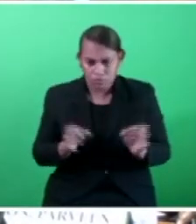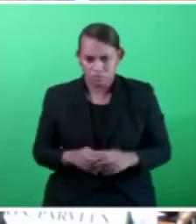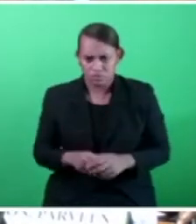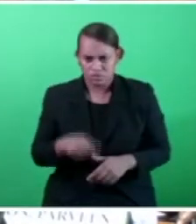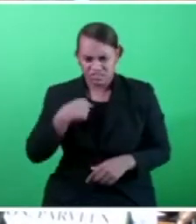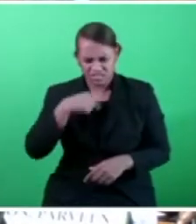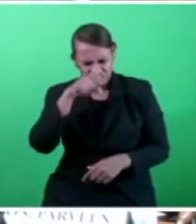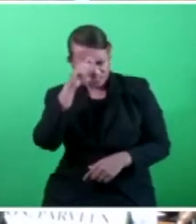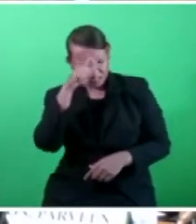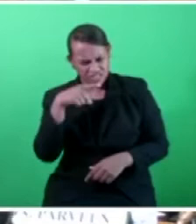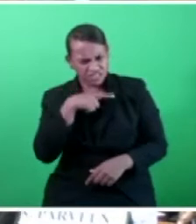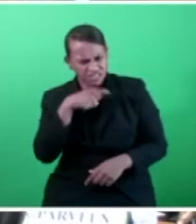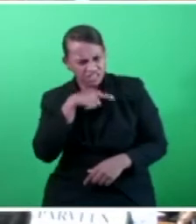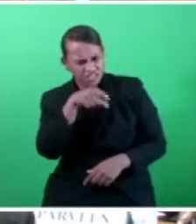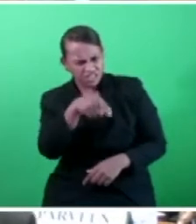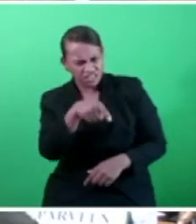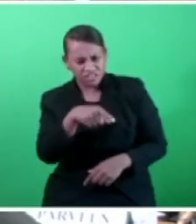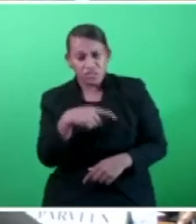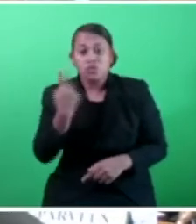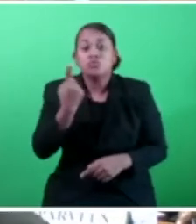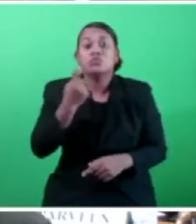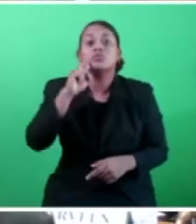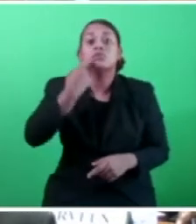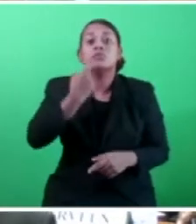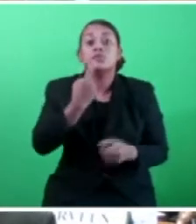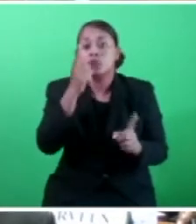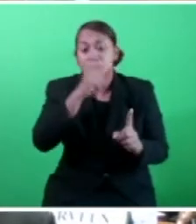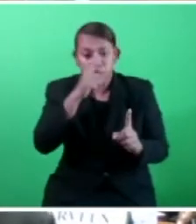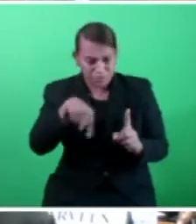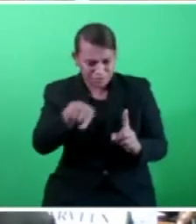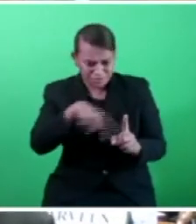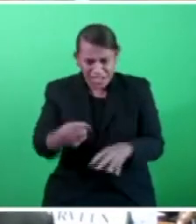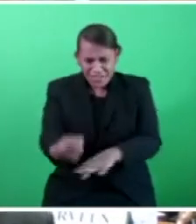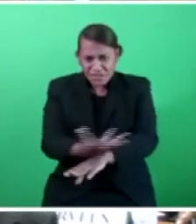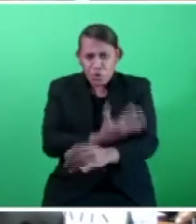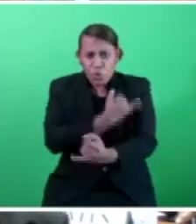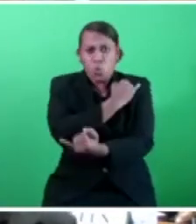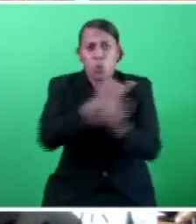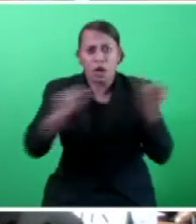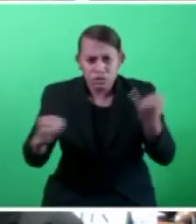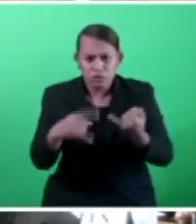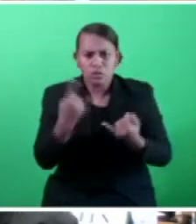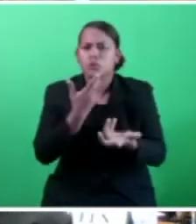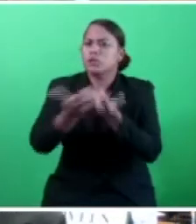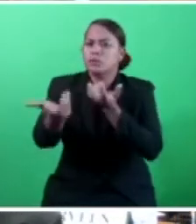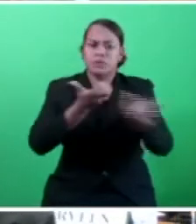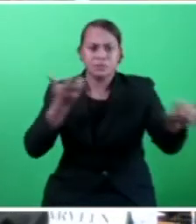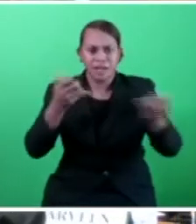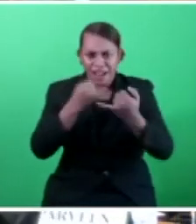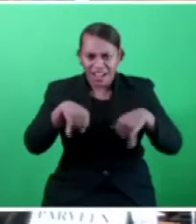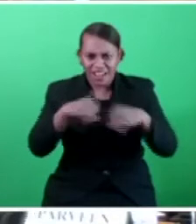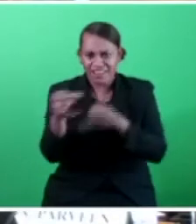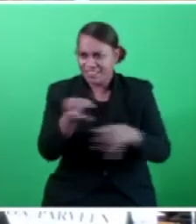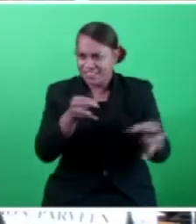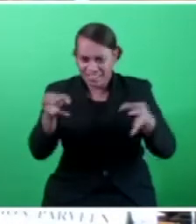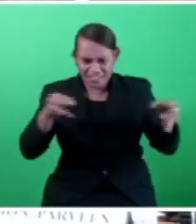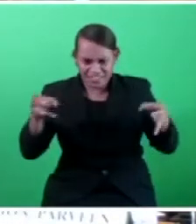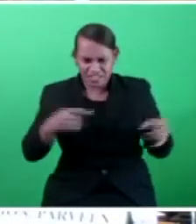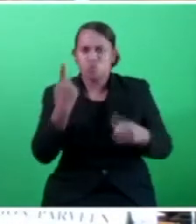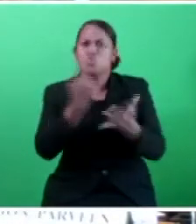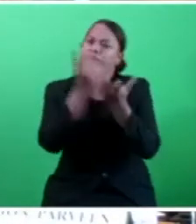would be far more likely to die in an outer island? Has she told anyone that the petition she